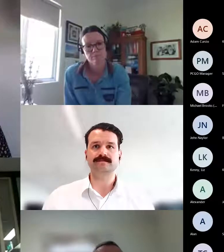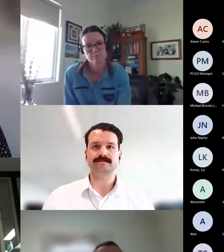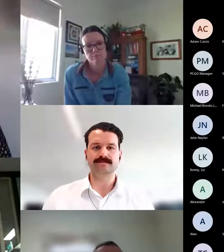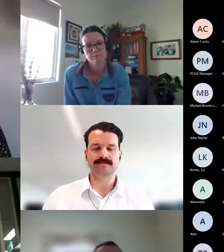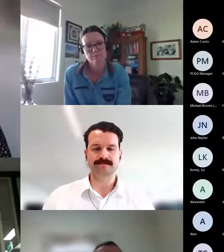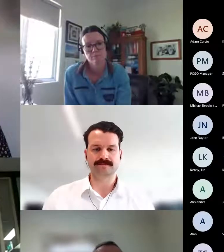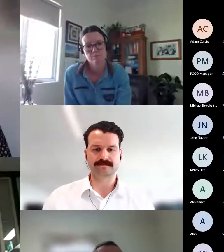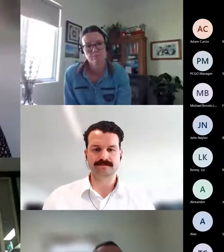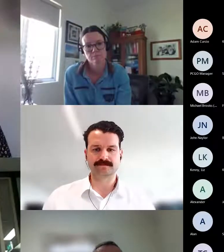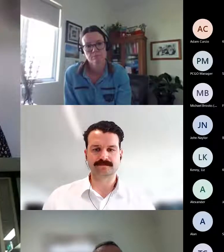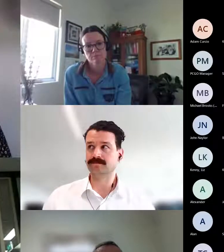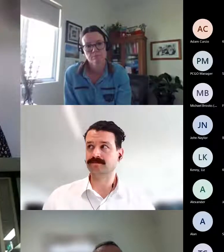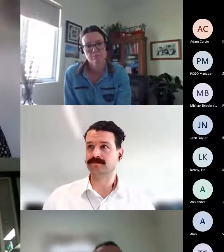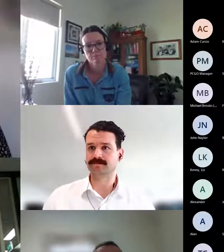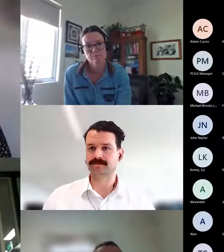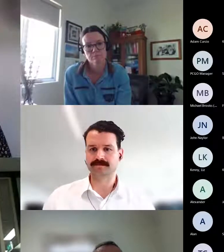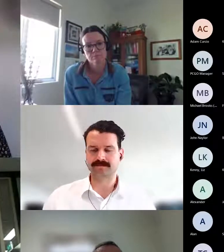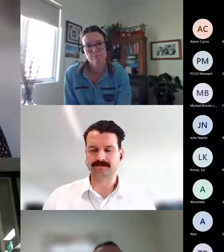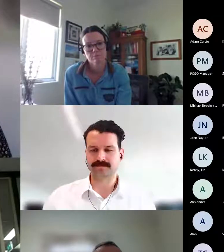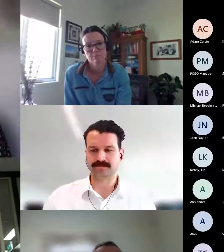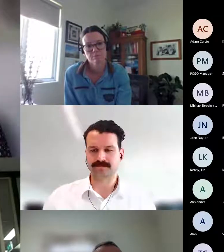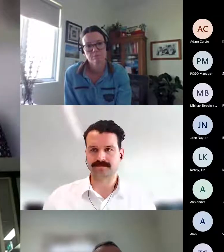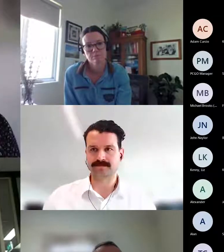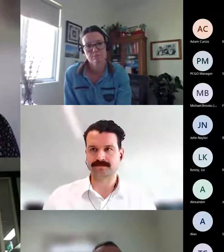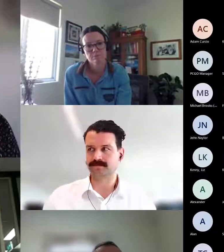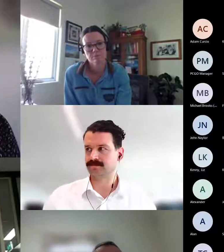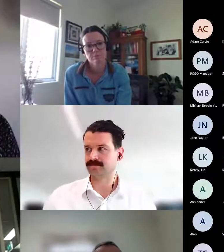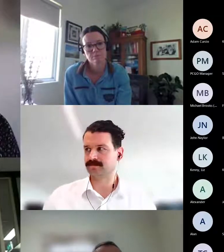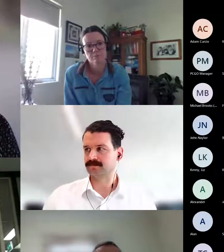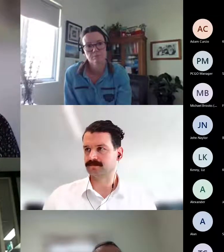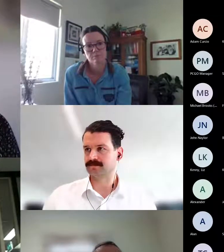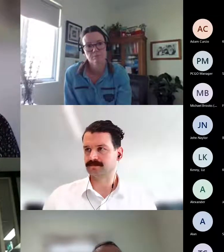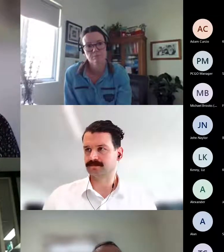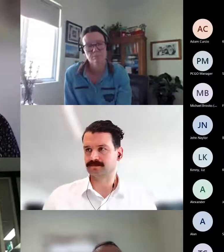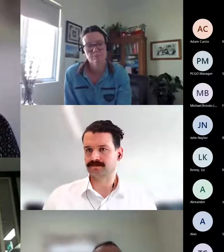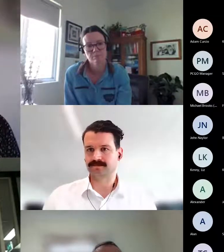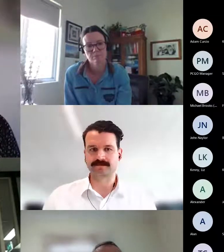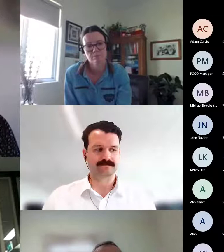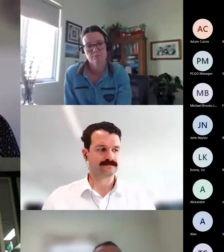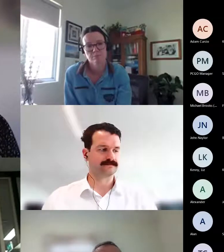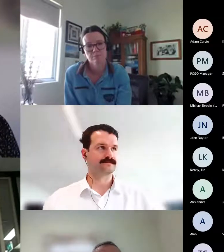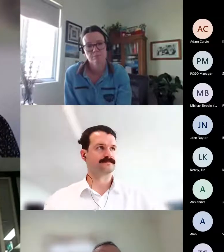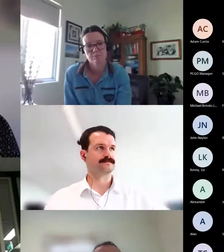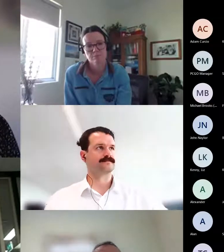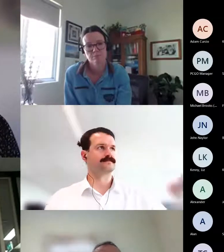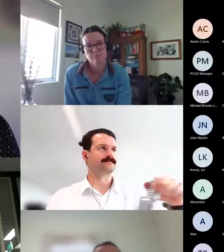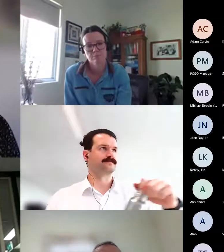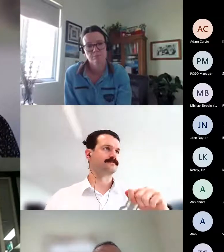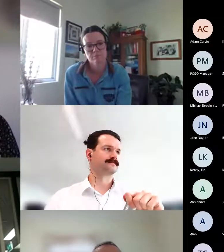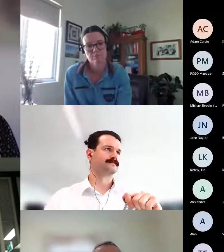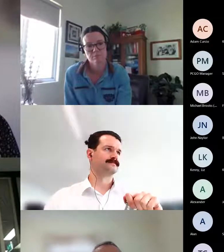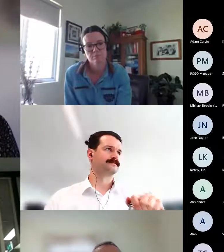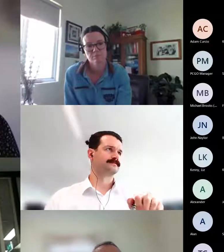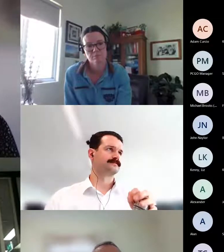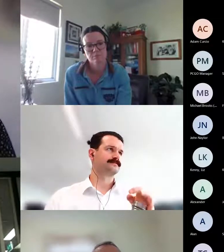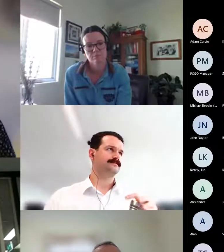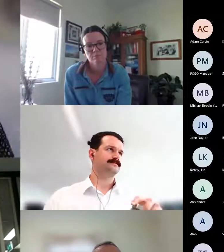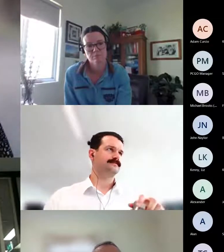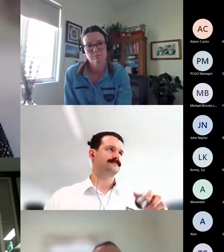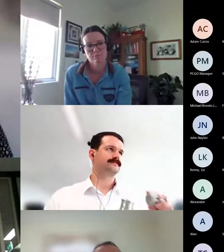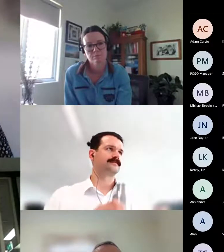do you anticipate before people can apply for waivers and start to activate that portion of the reg